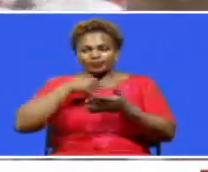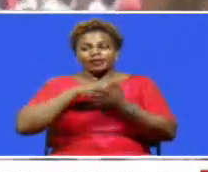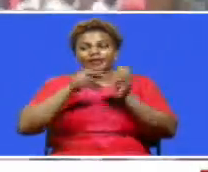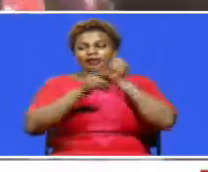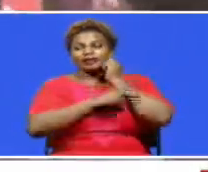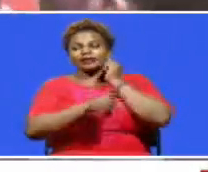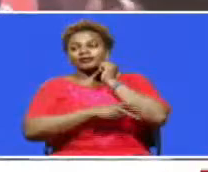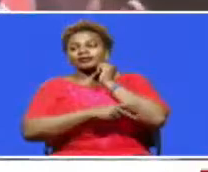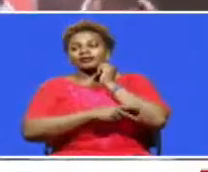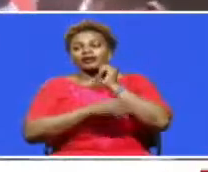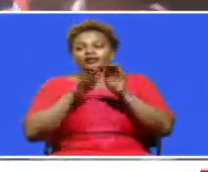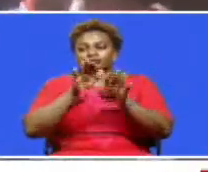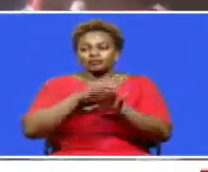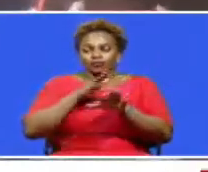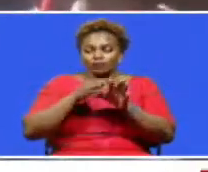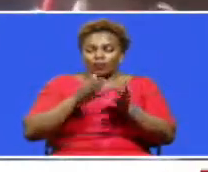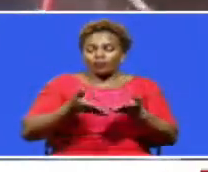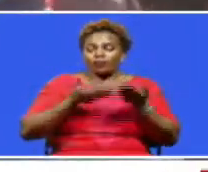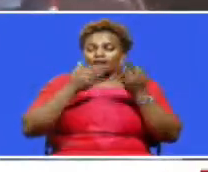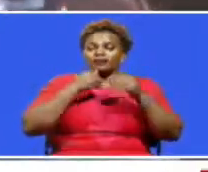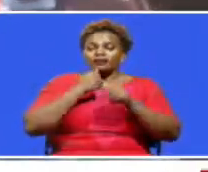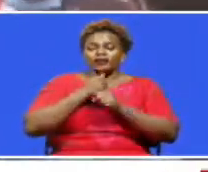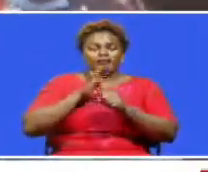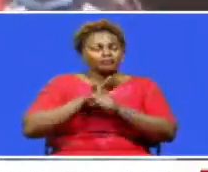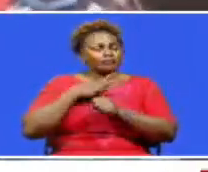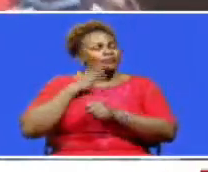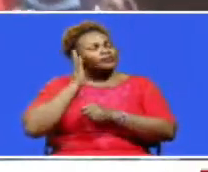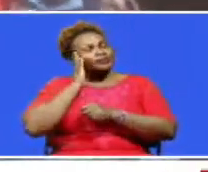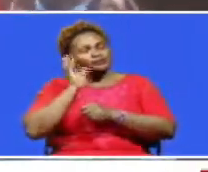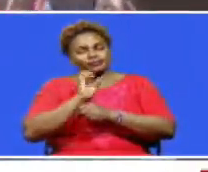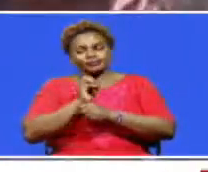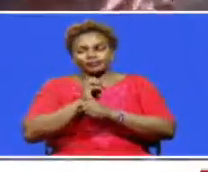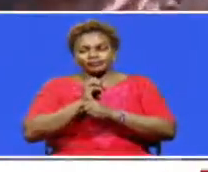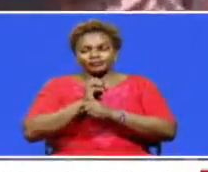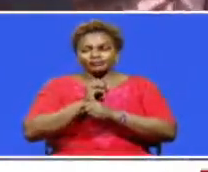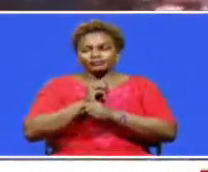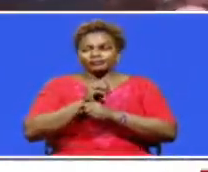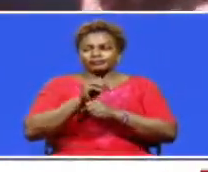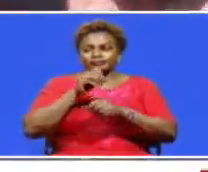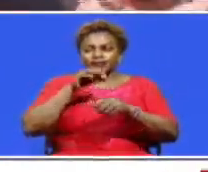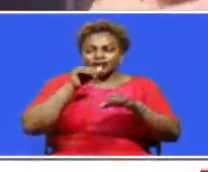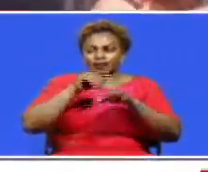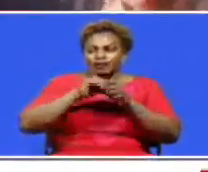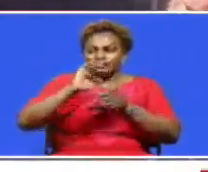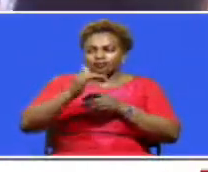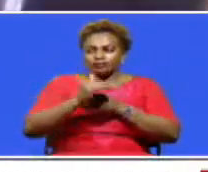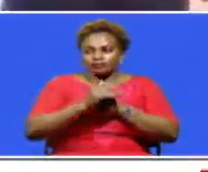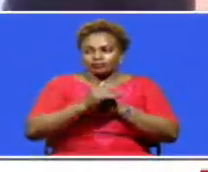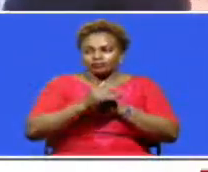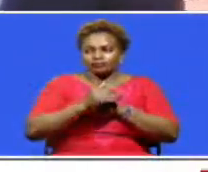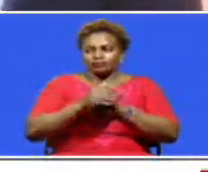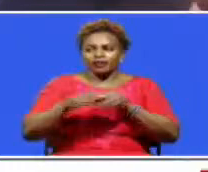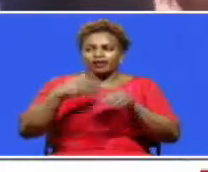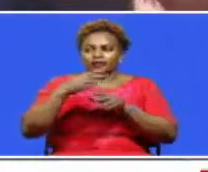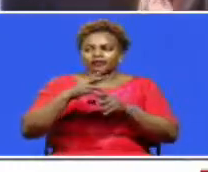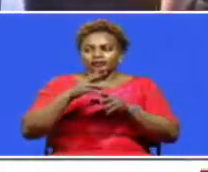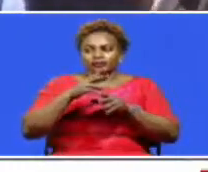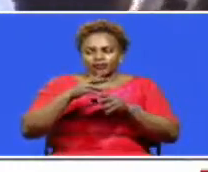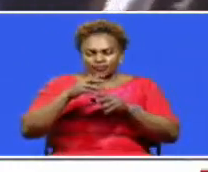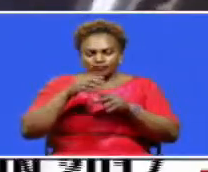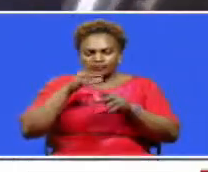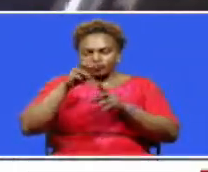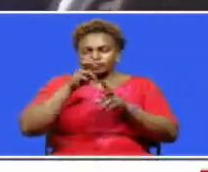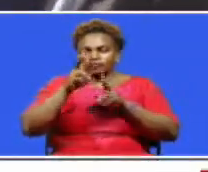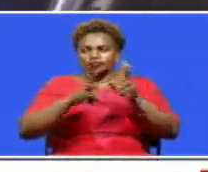Kirinyaga County are slowly rising and causing sleepless nights to the gubernatorial aspirants in the county ahead of the much